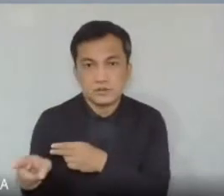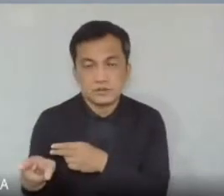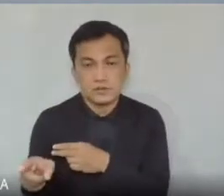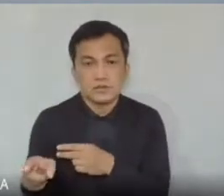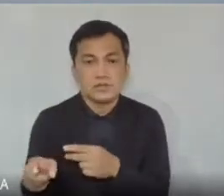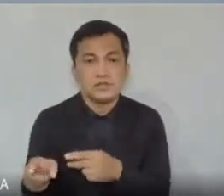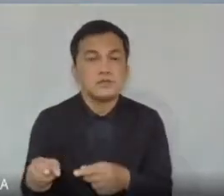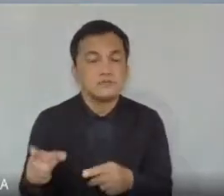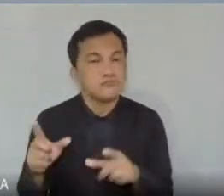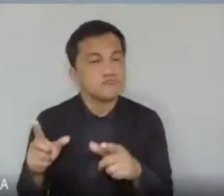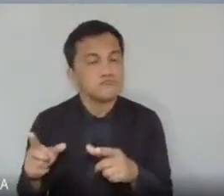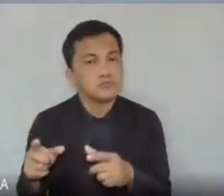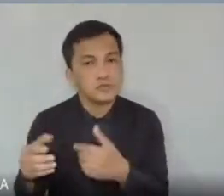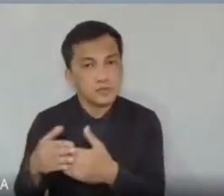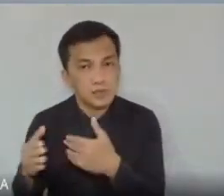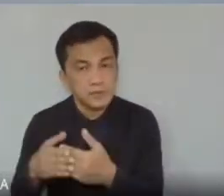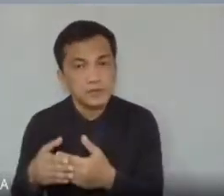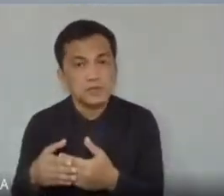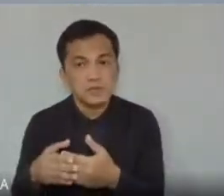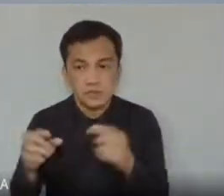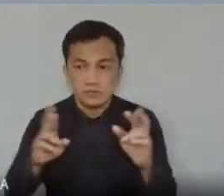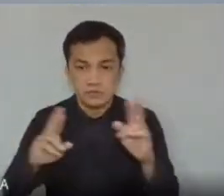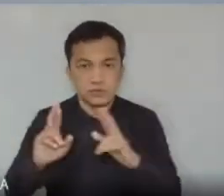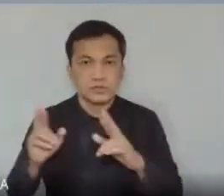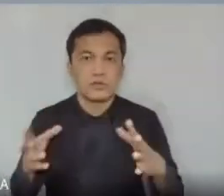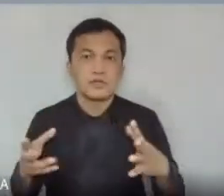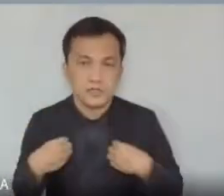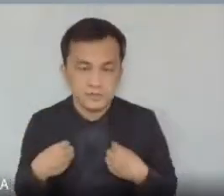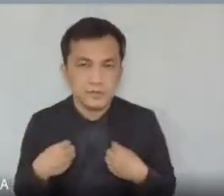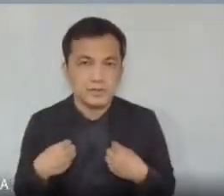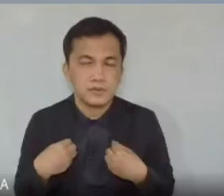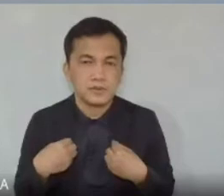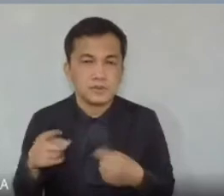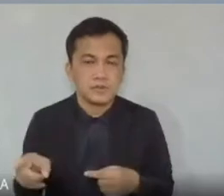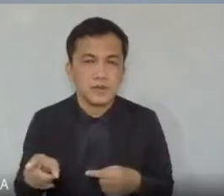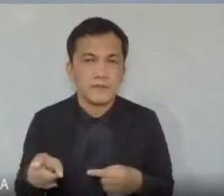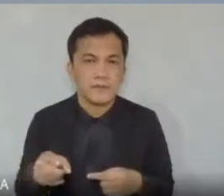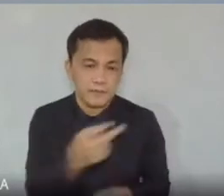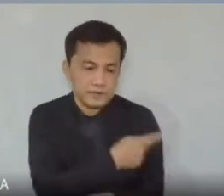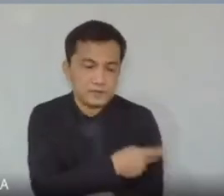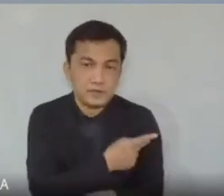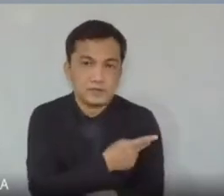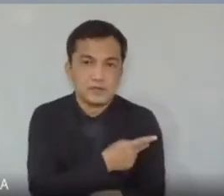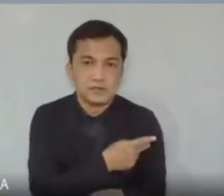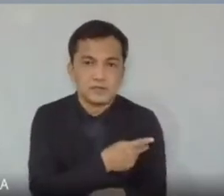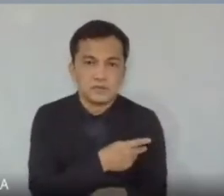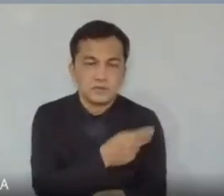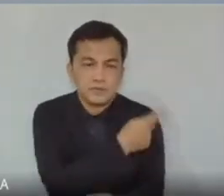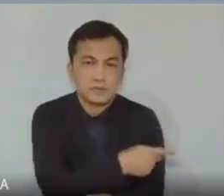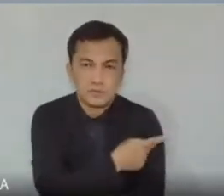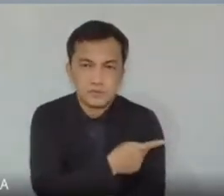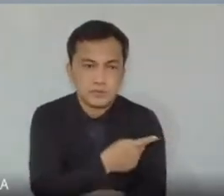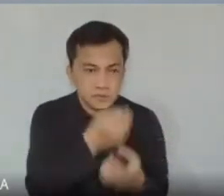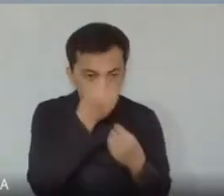seen by a specialist. And from then on, from March until December of 2019, we have